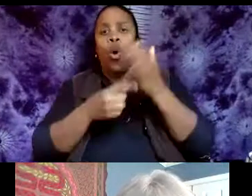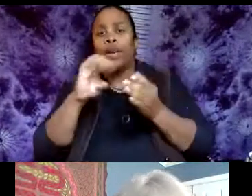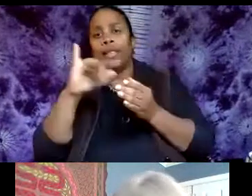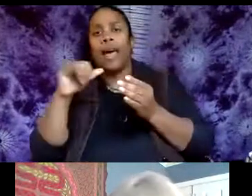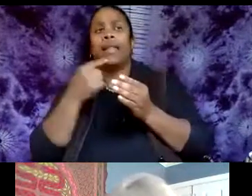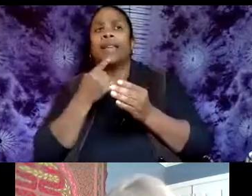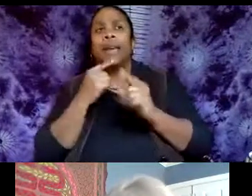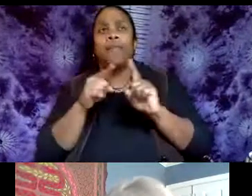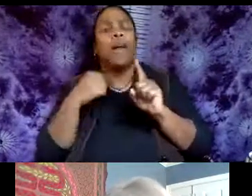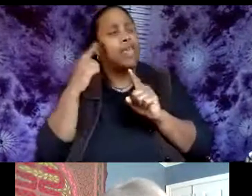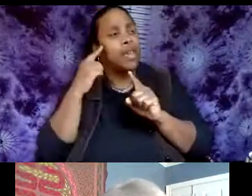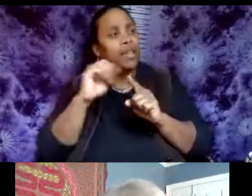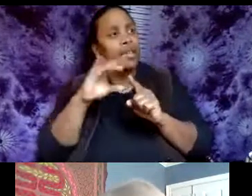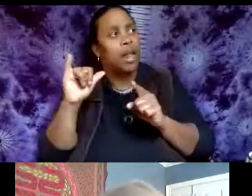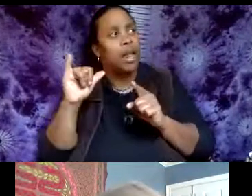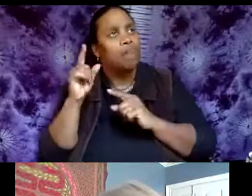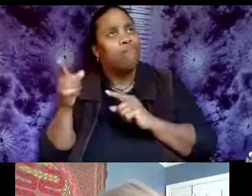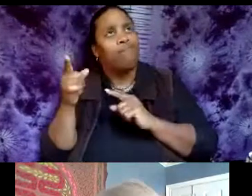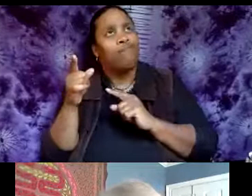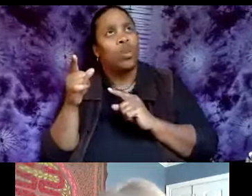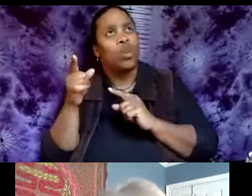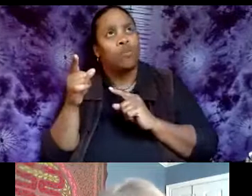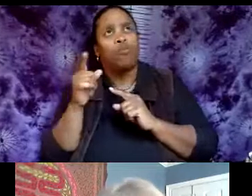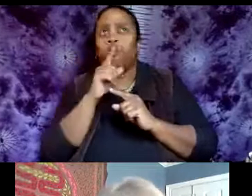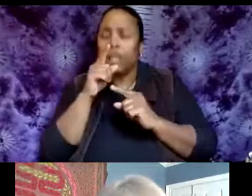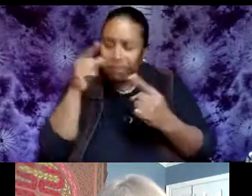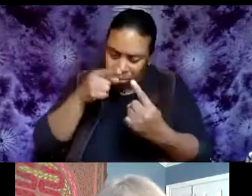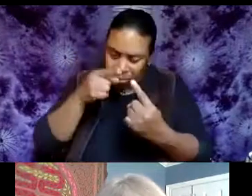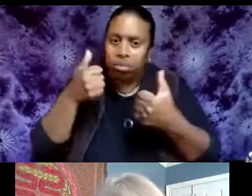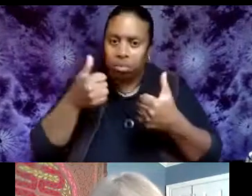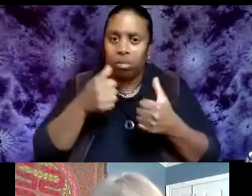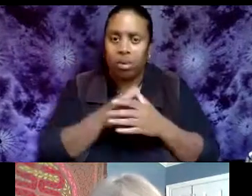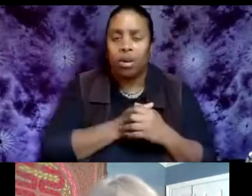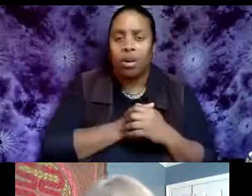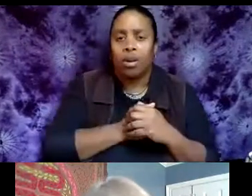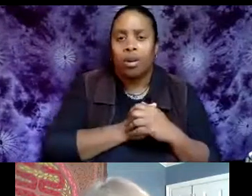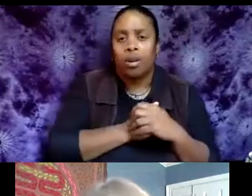was heading, like it's just so like on point for where we're all going to head with each other. So